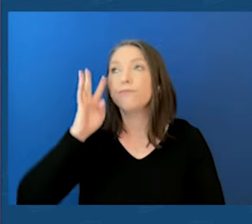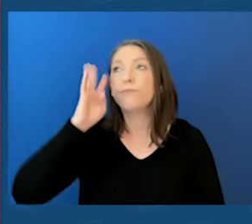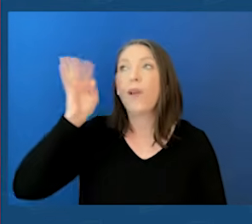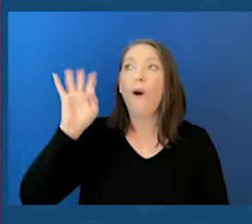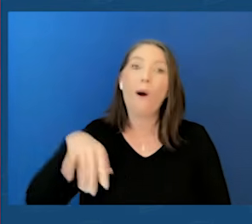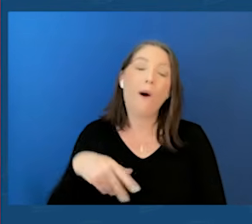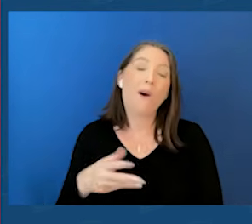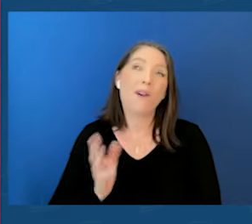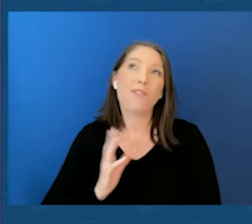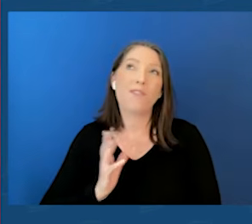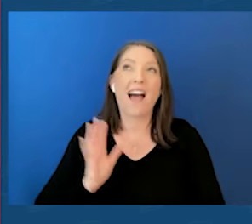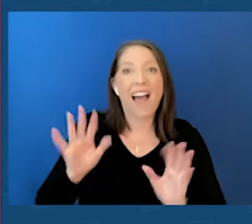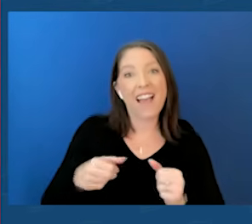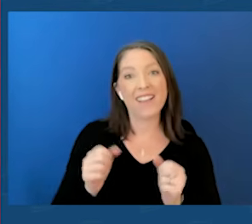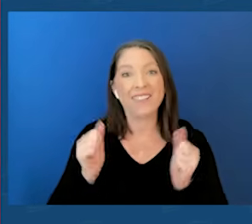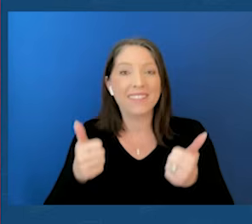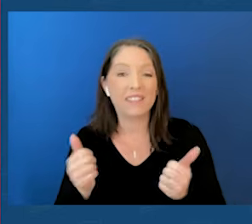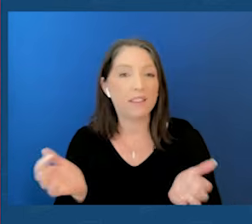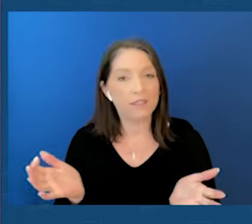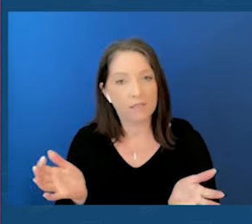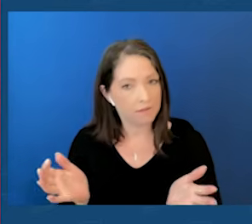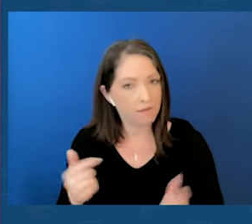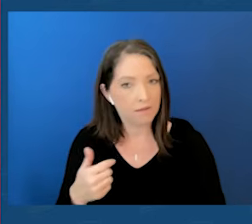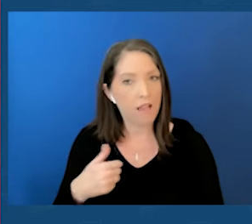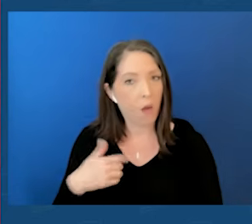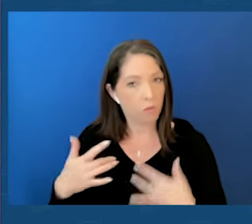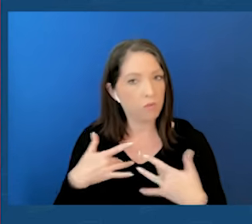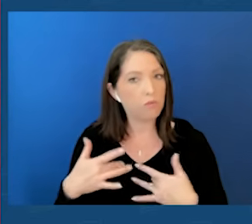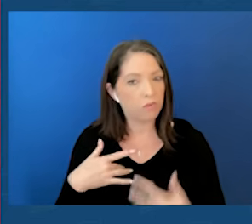have. But here's what I do know.